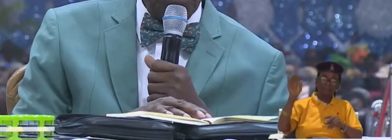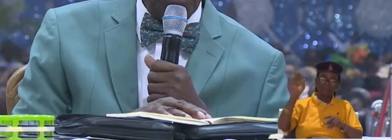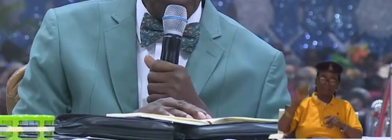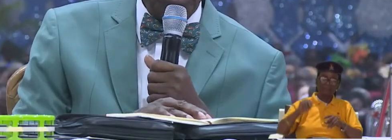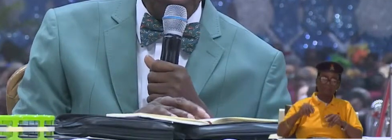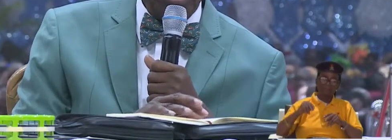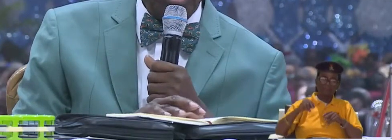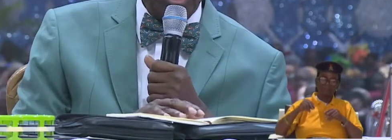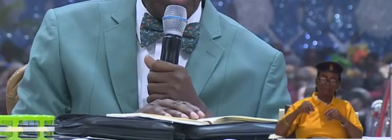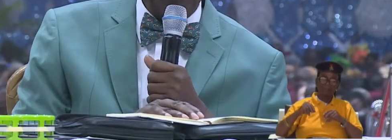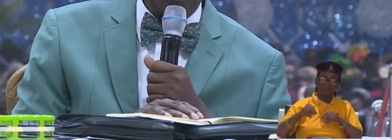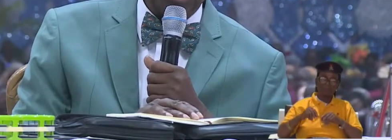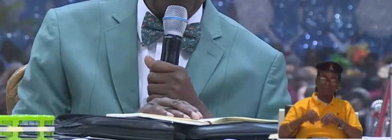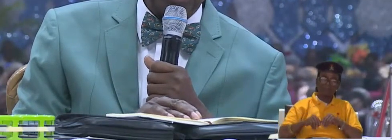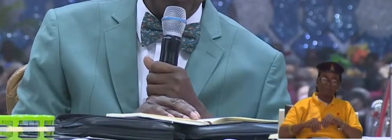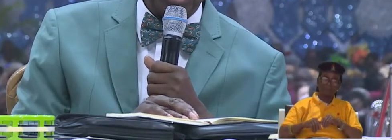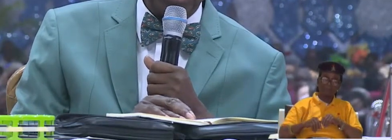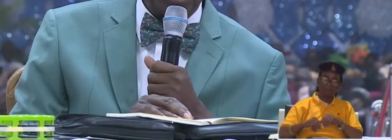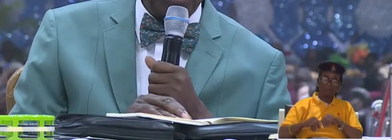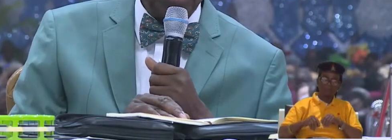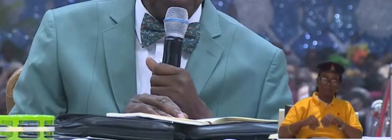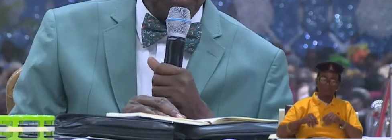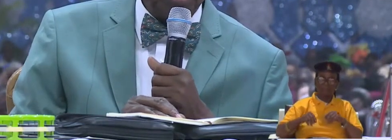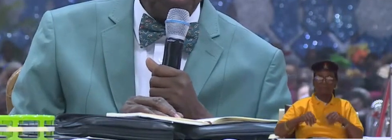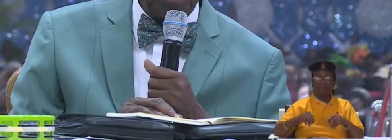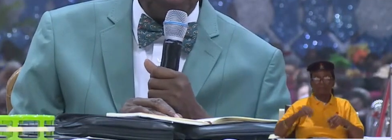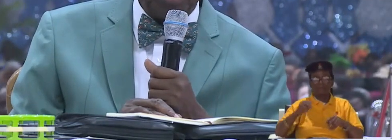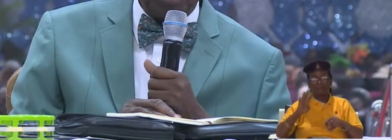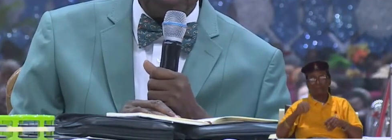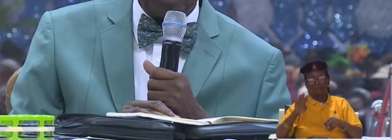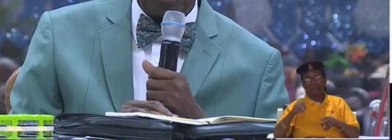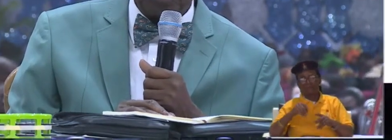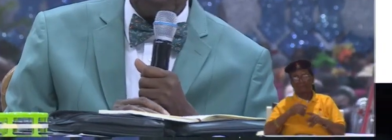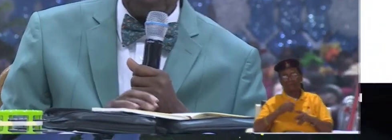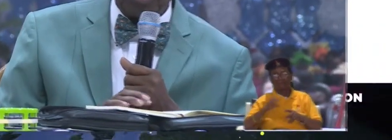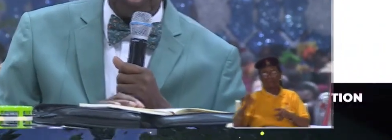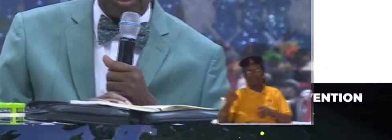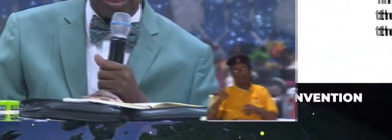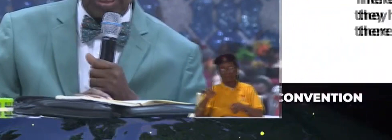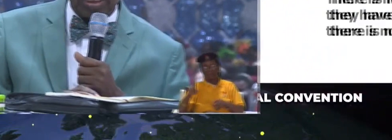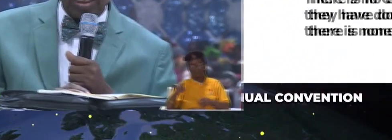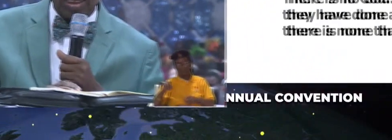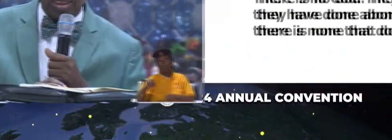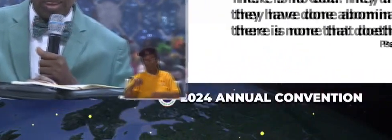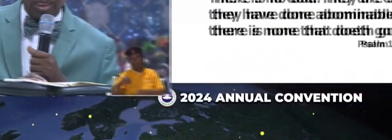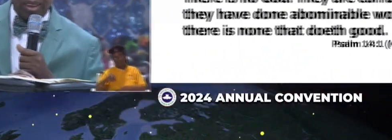si. Psalm 14 verse 1. Ori Dafidi ori kerinla ese kini.